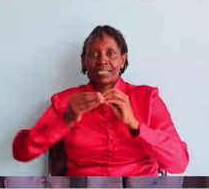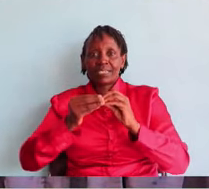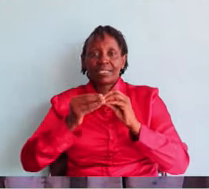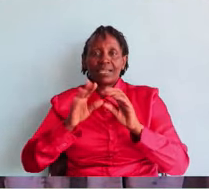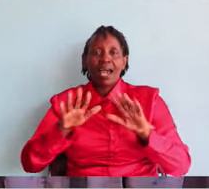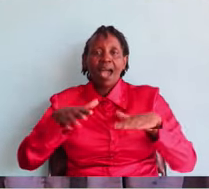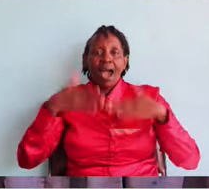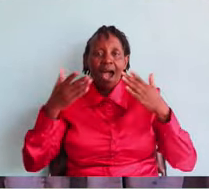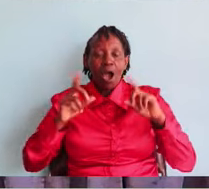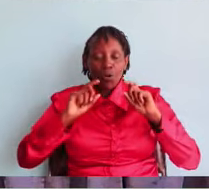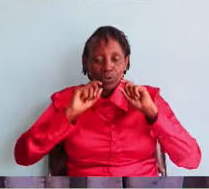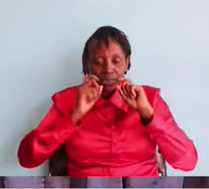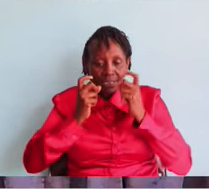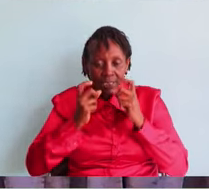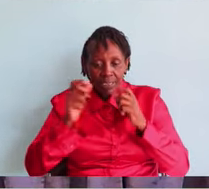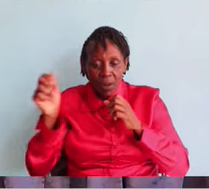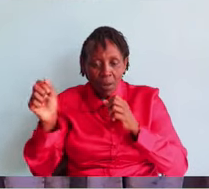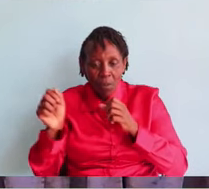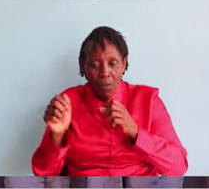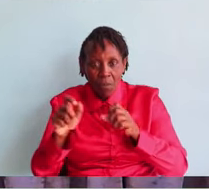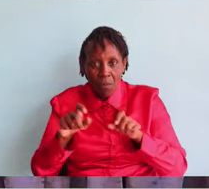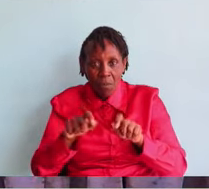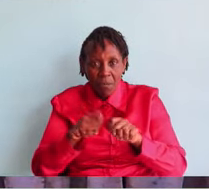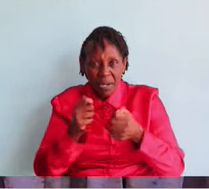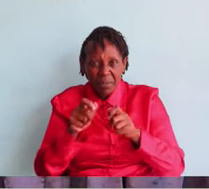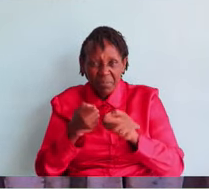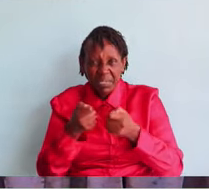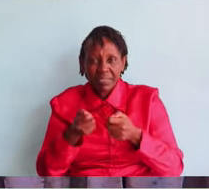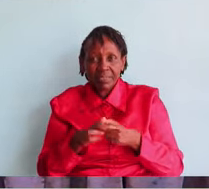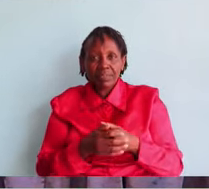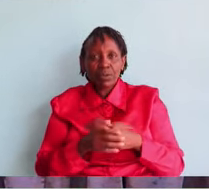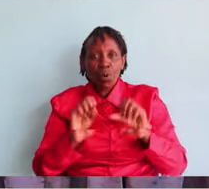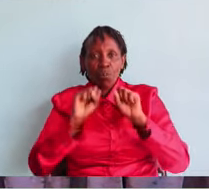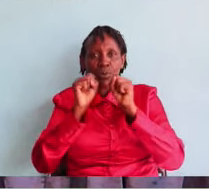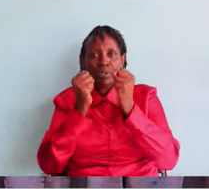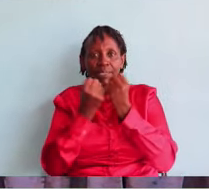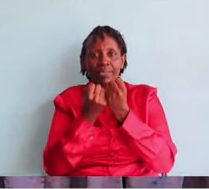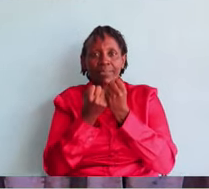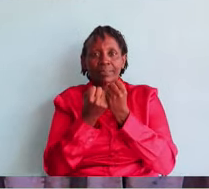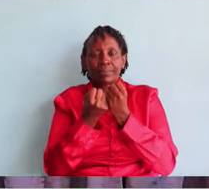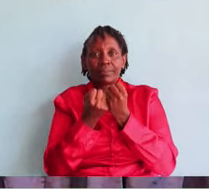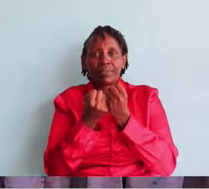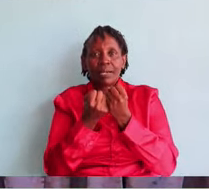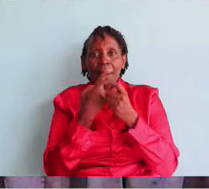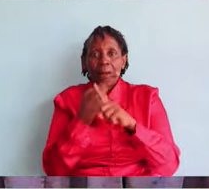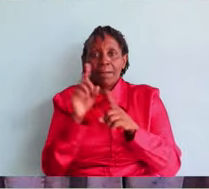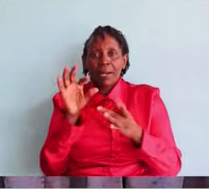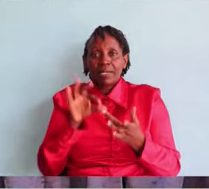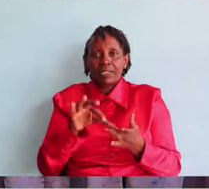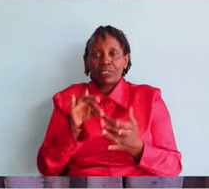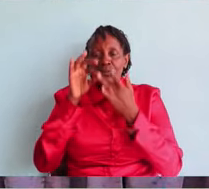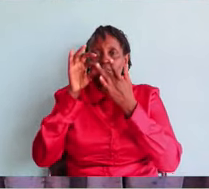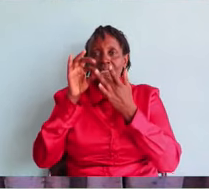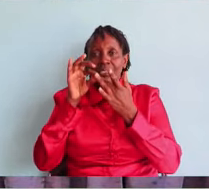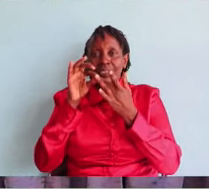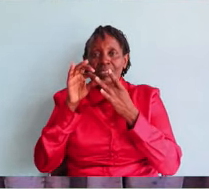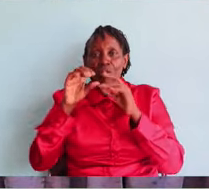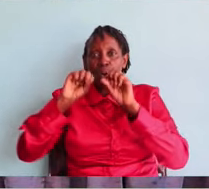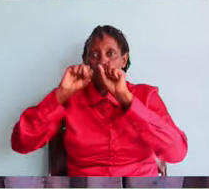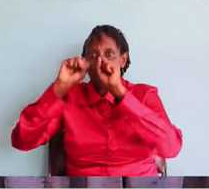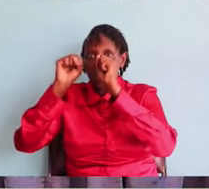sin broke that community life. But later on, there is a chosen community known as Israel, the nation